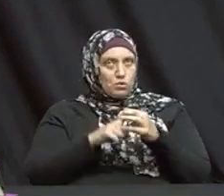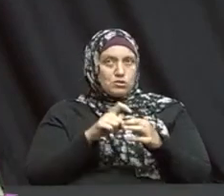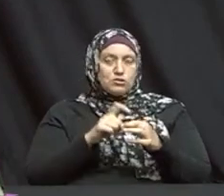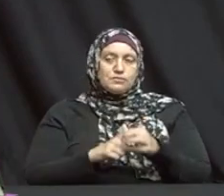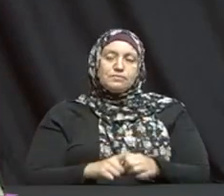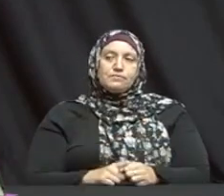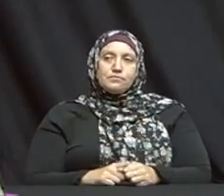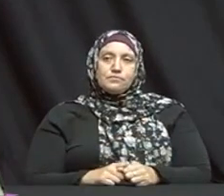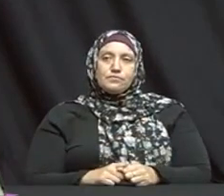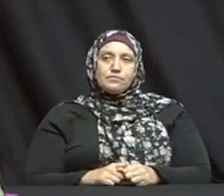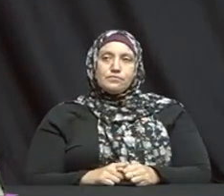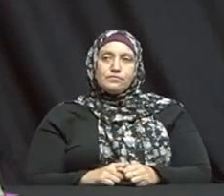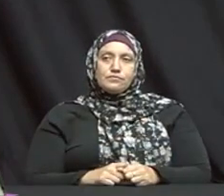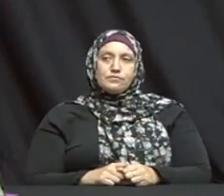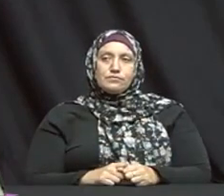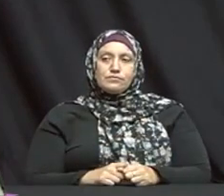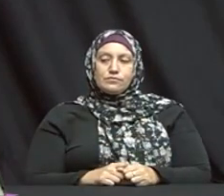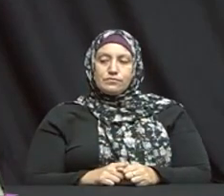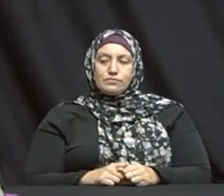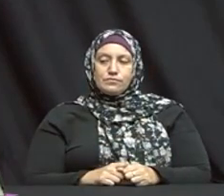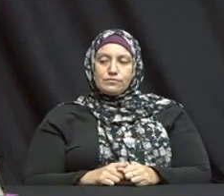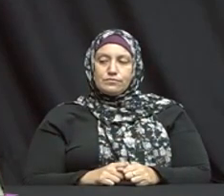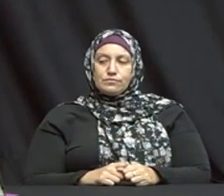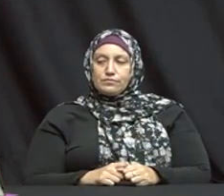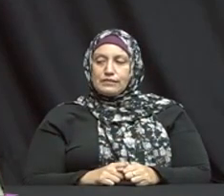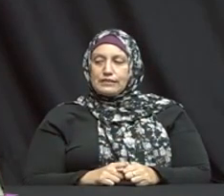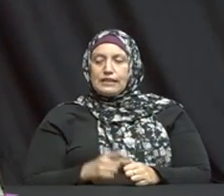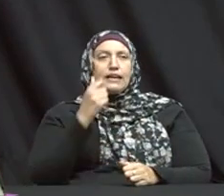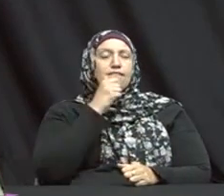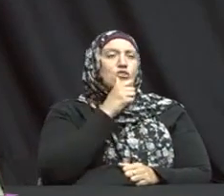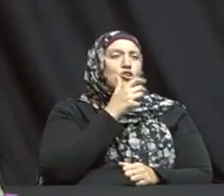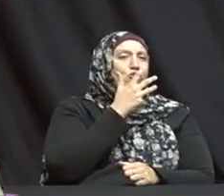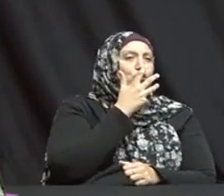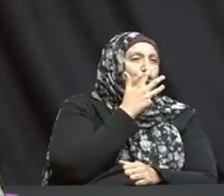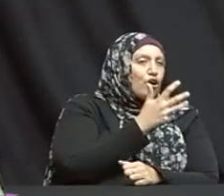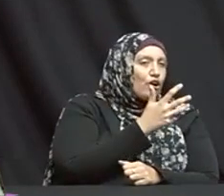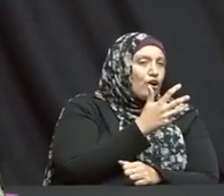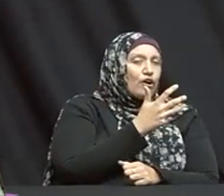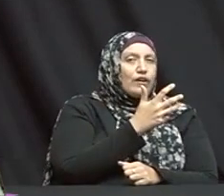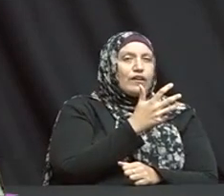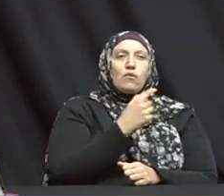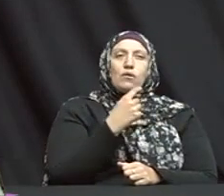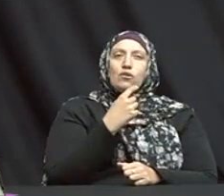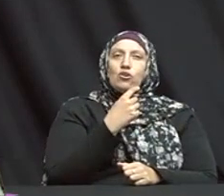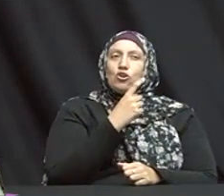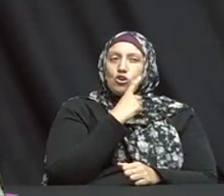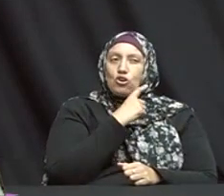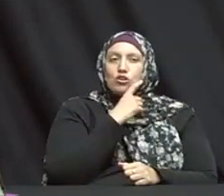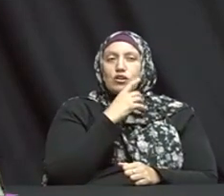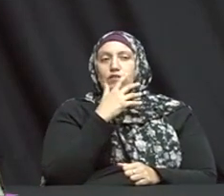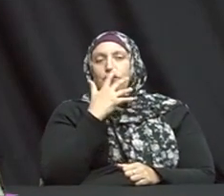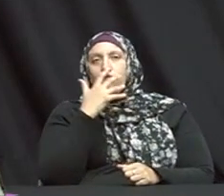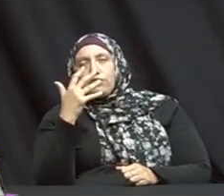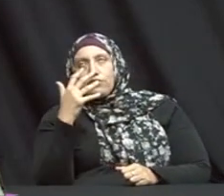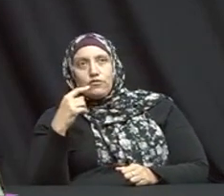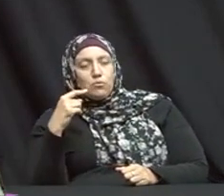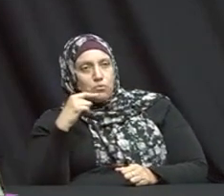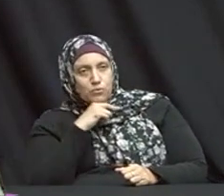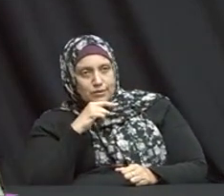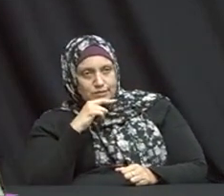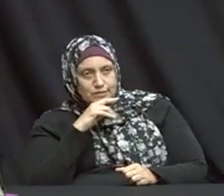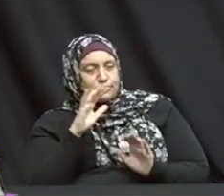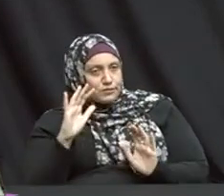of bulugh to say for the girl 9 years of age and for the boys 15. It's more of the maturity or the rushd that the term used in the Quran in